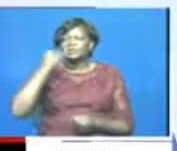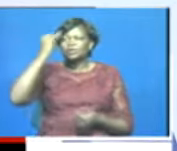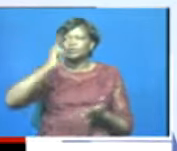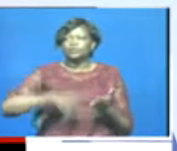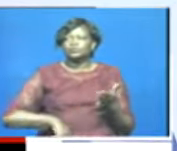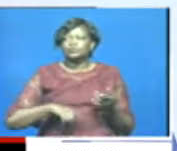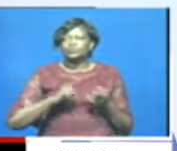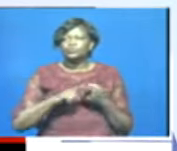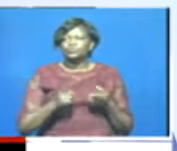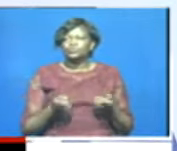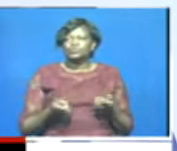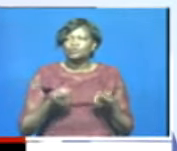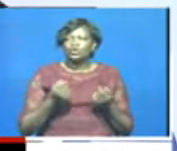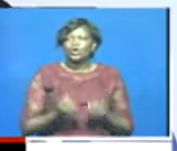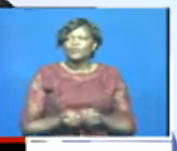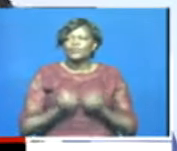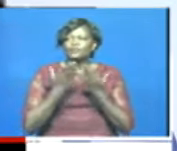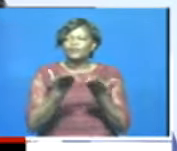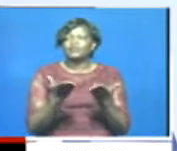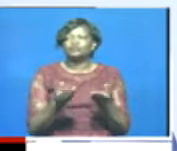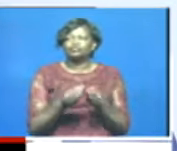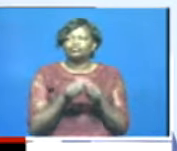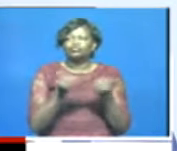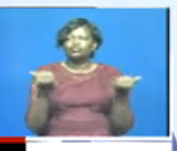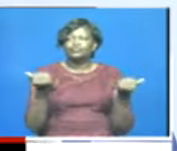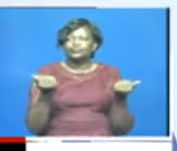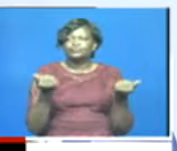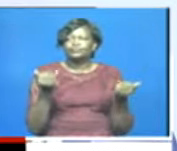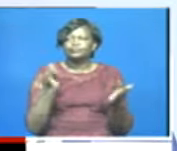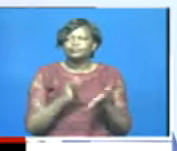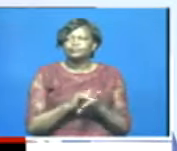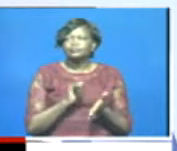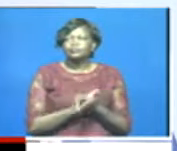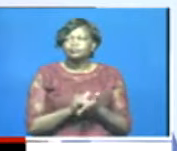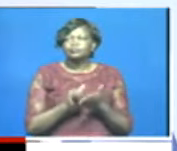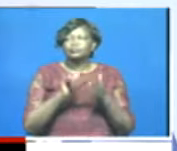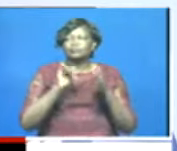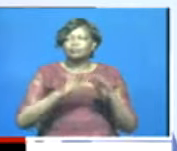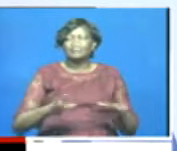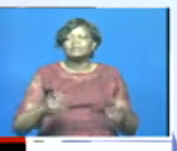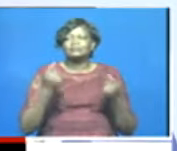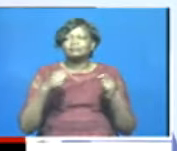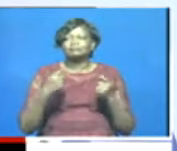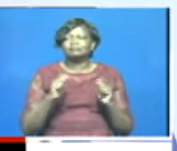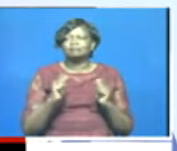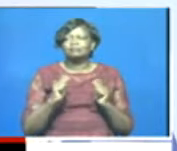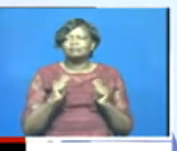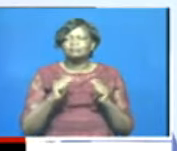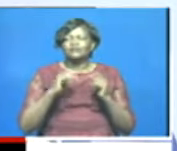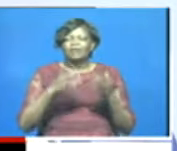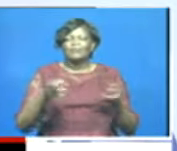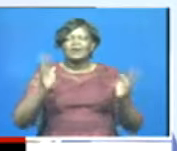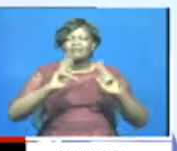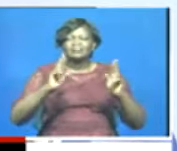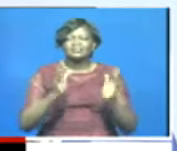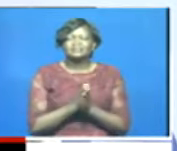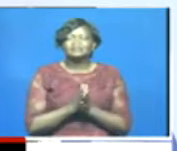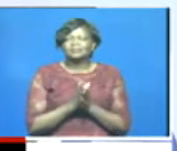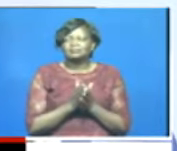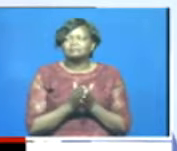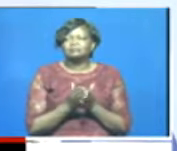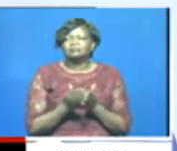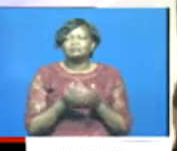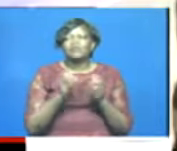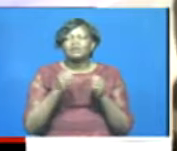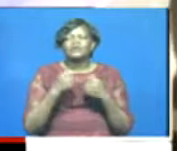to provide interventions that are market tested, farmer ready, and poised to provide